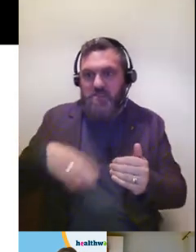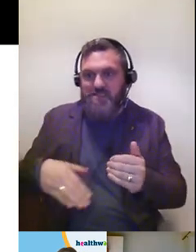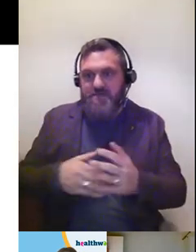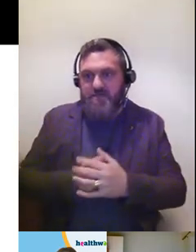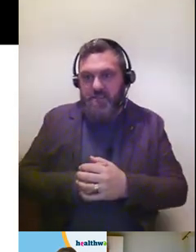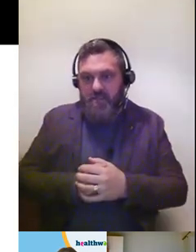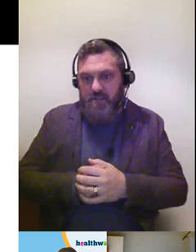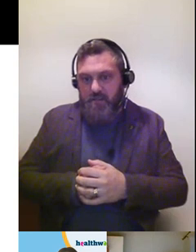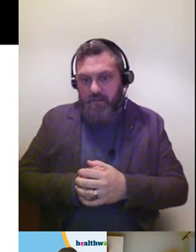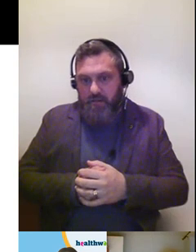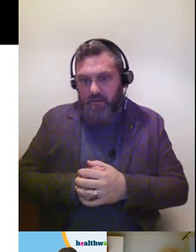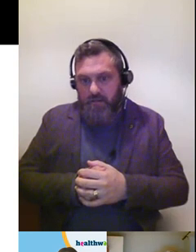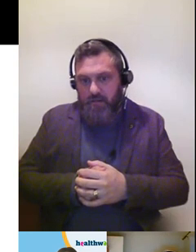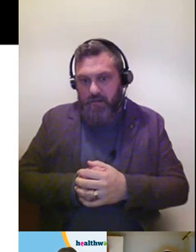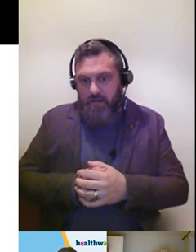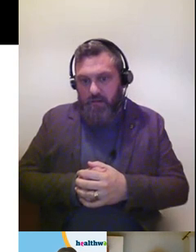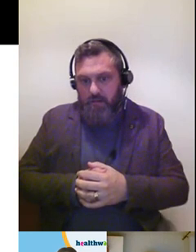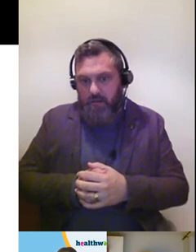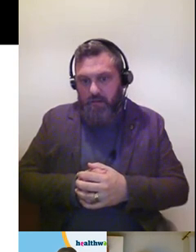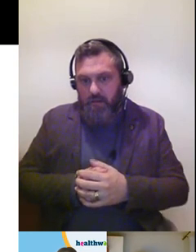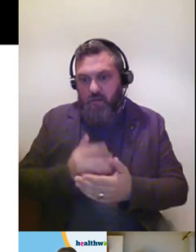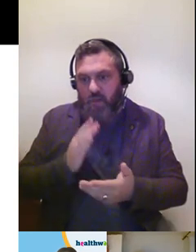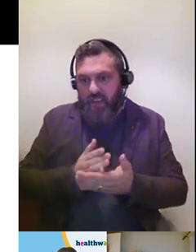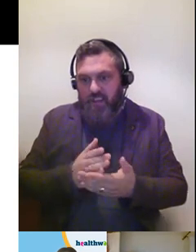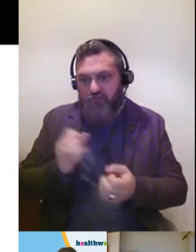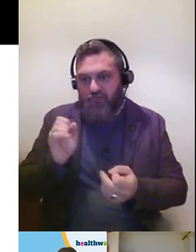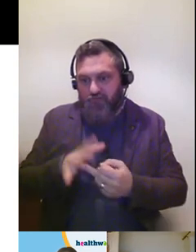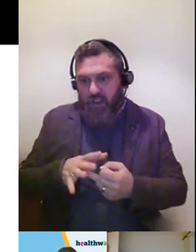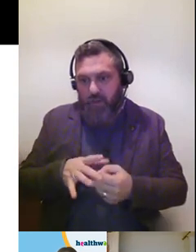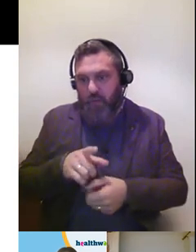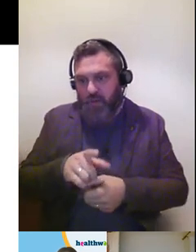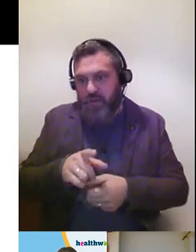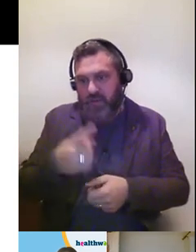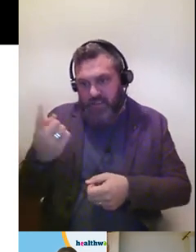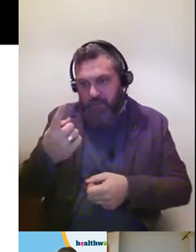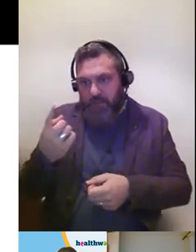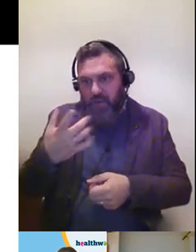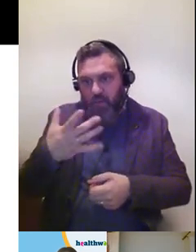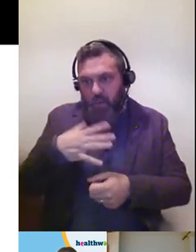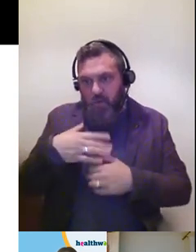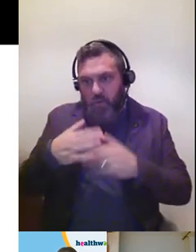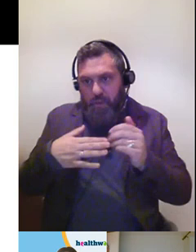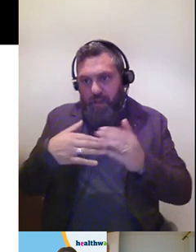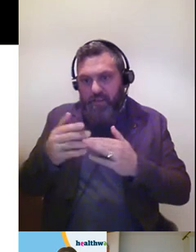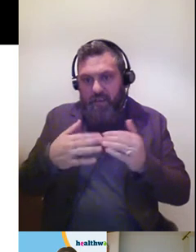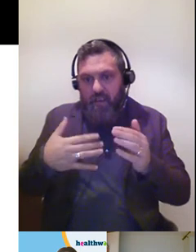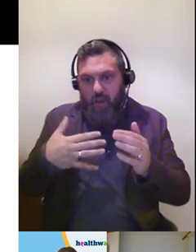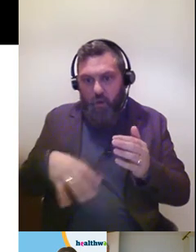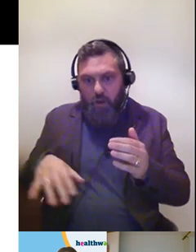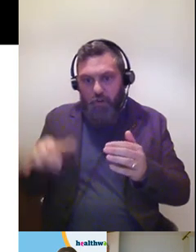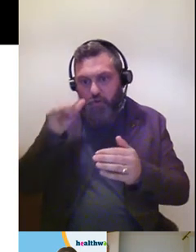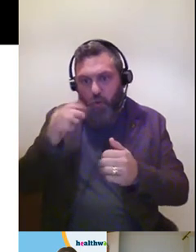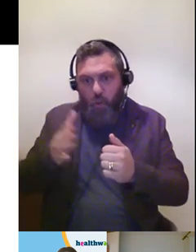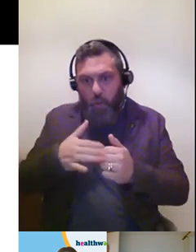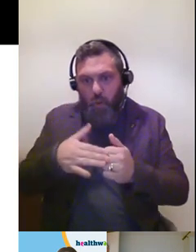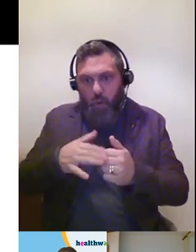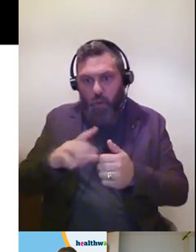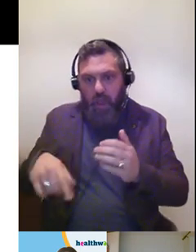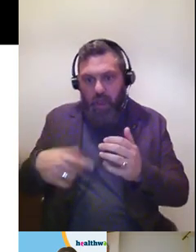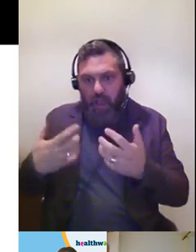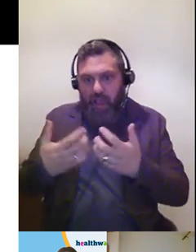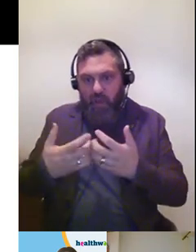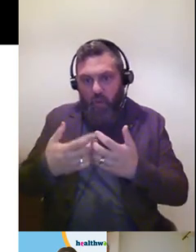I think that's really, really important and something that we'll want to build on, and really keen to hear more from you about how we could